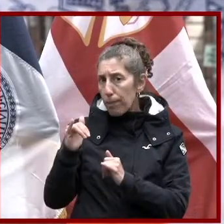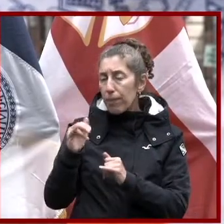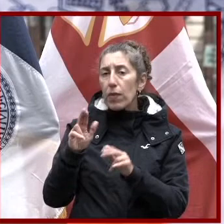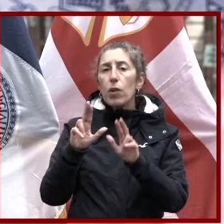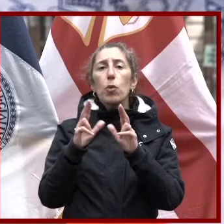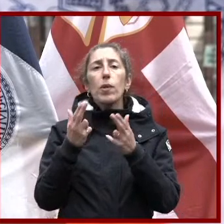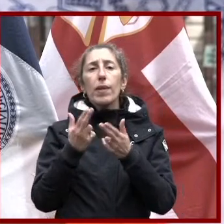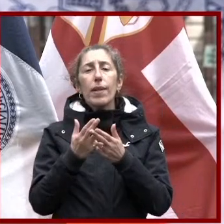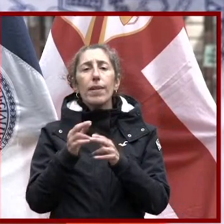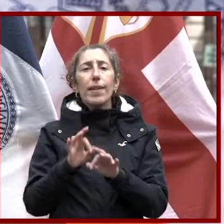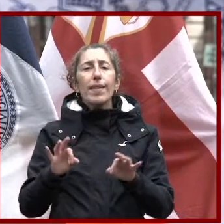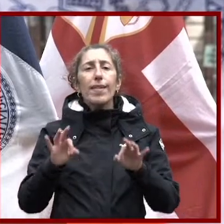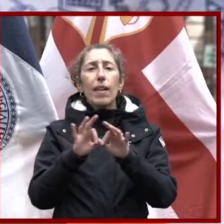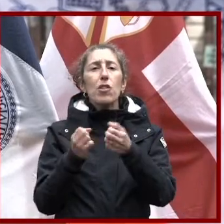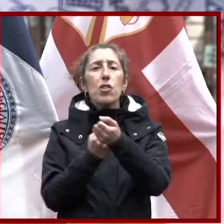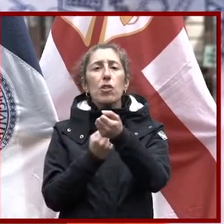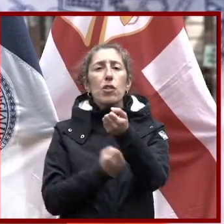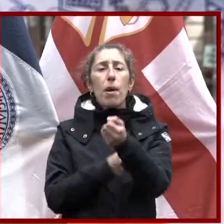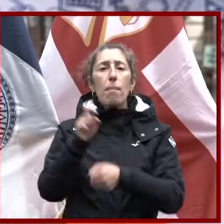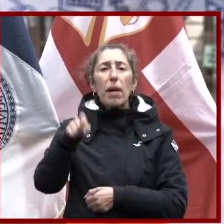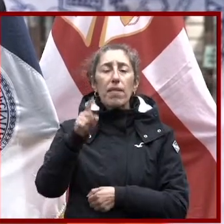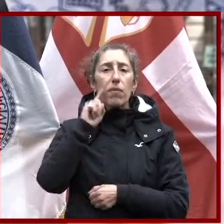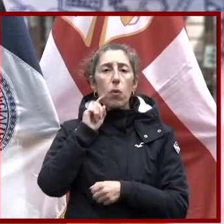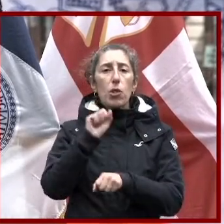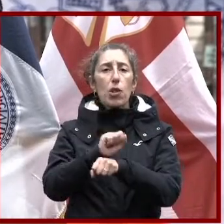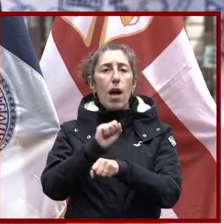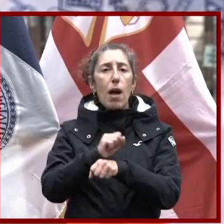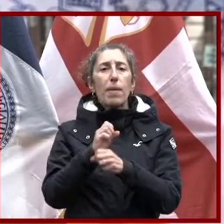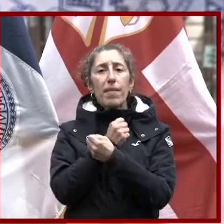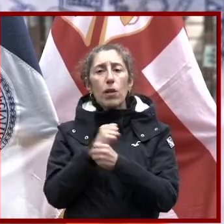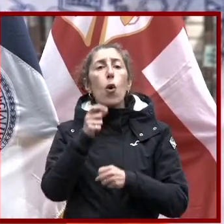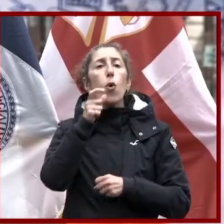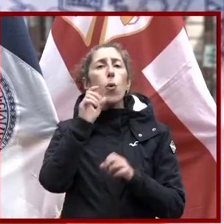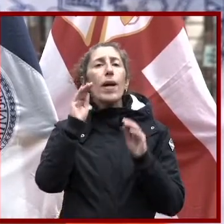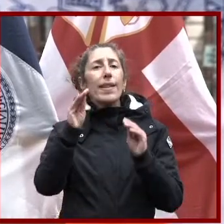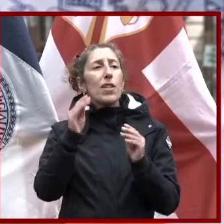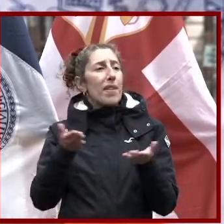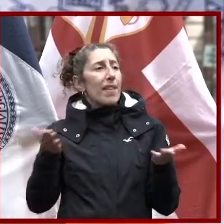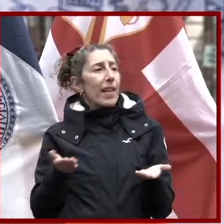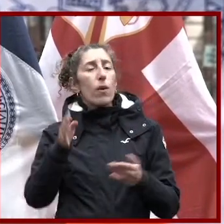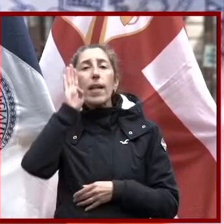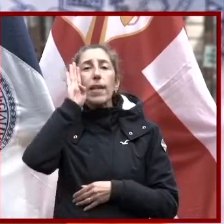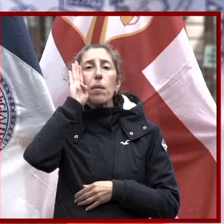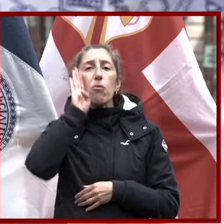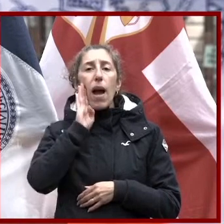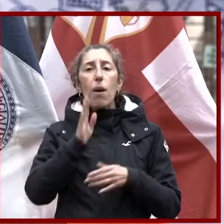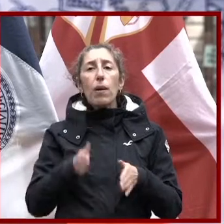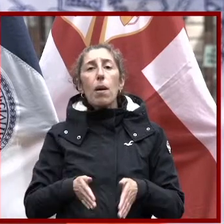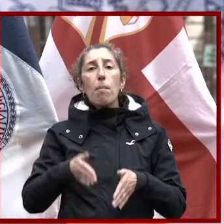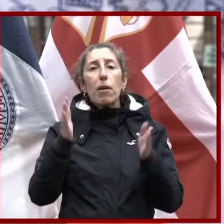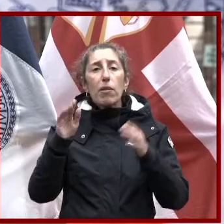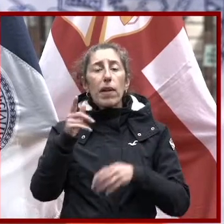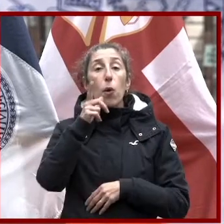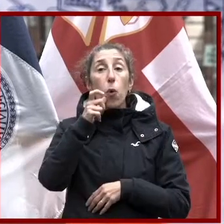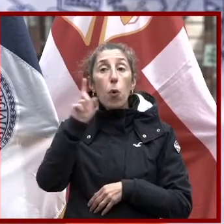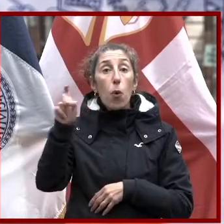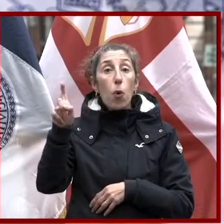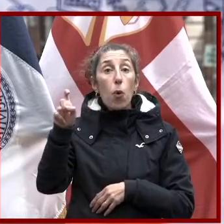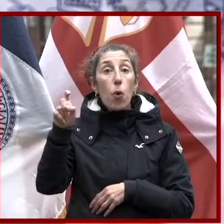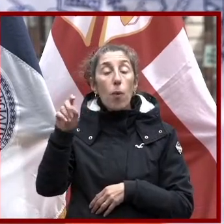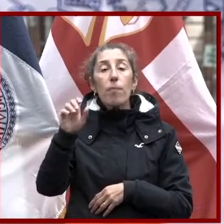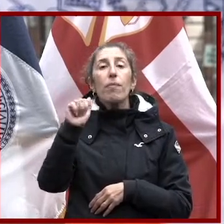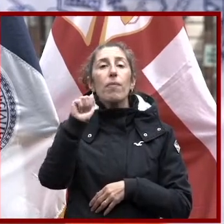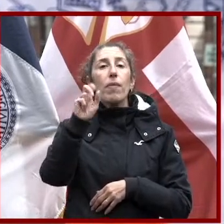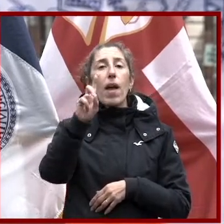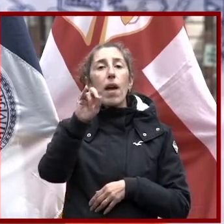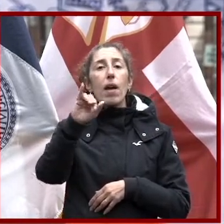job security. Who teaches in the Brown Building today? Adjunct faculty,